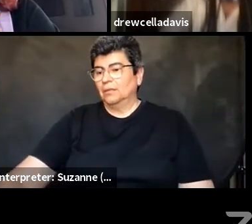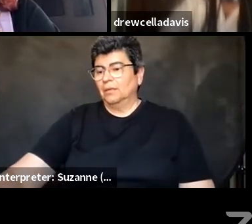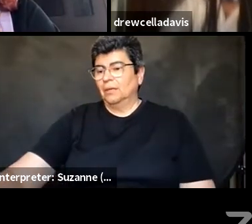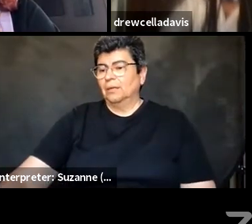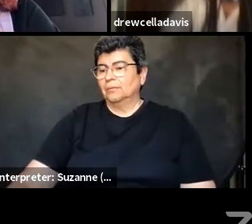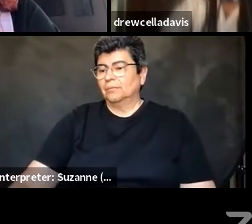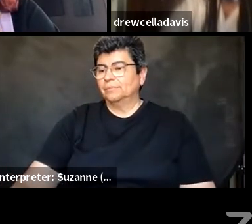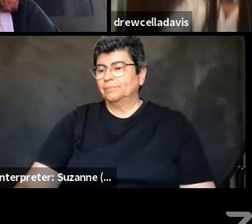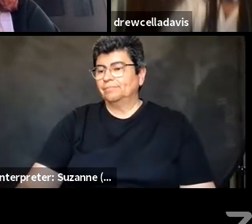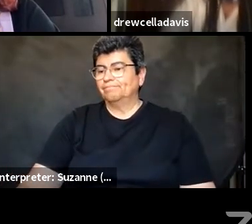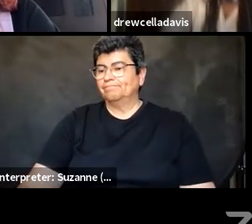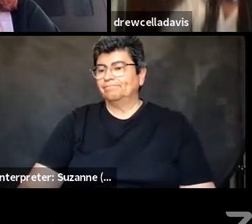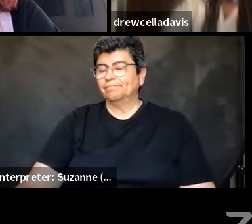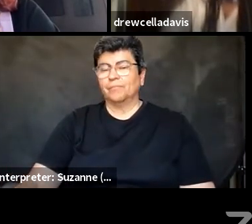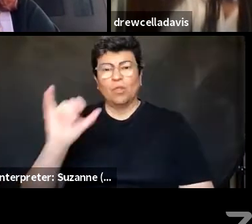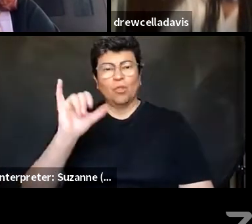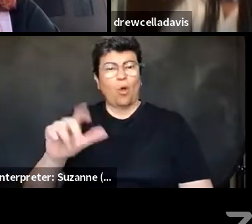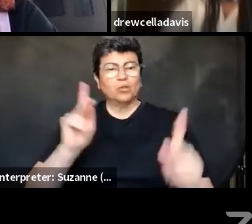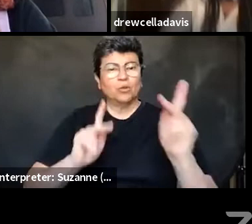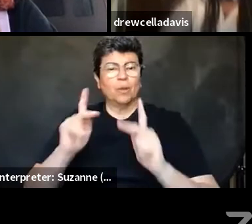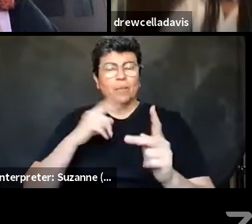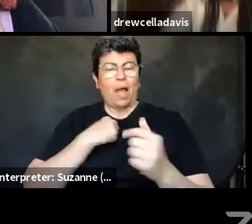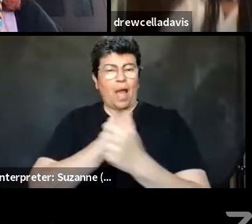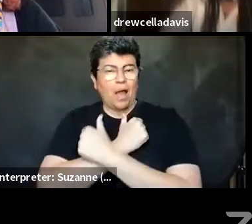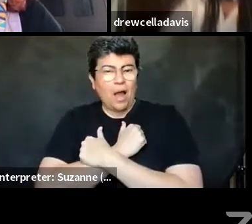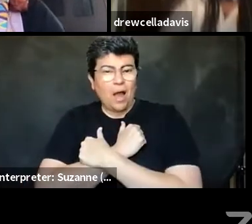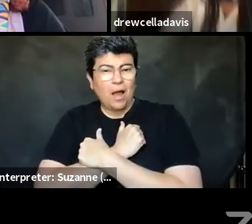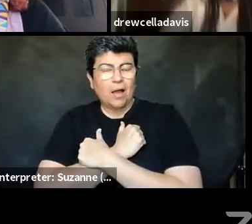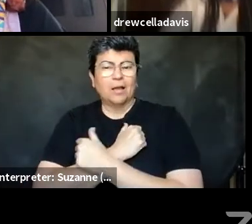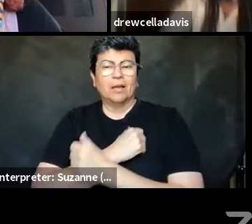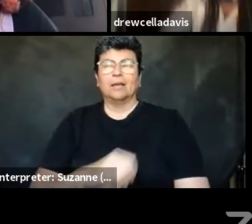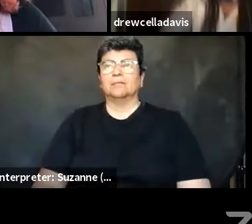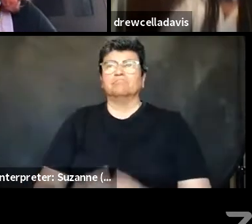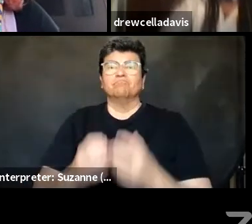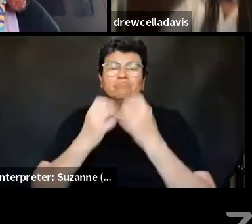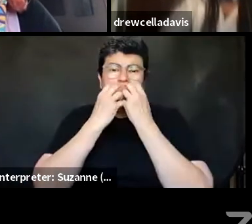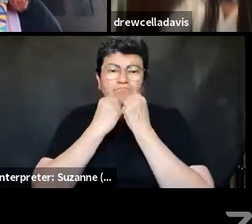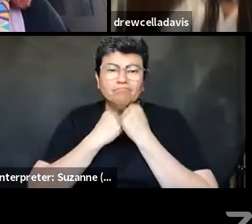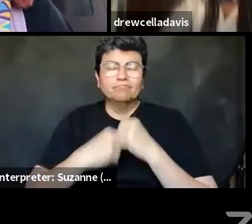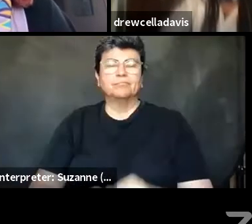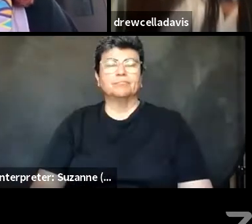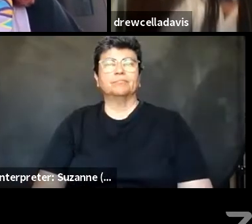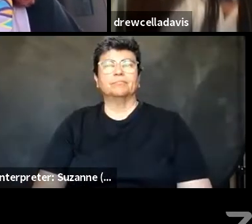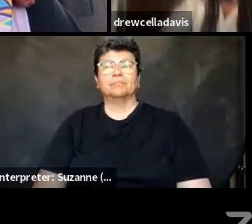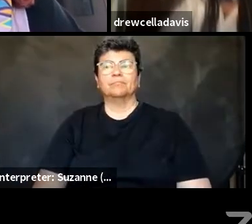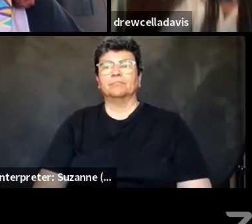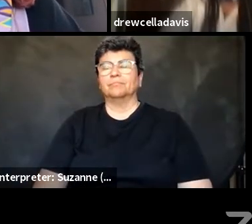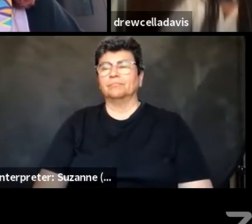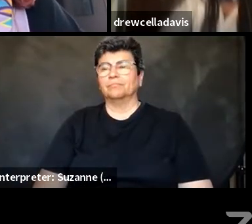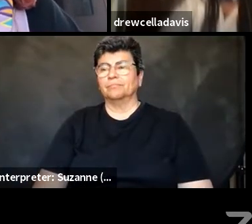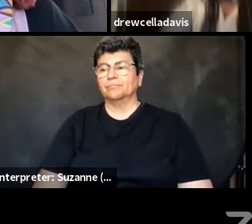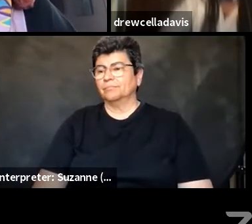And these are people that I hug and cherish, and